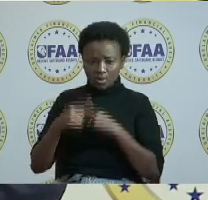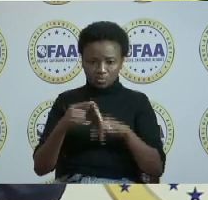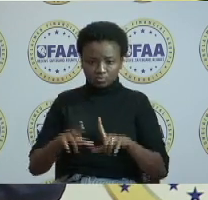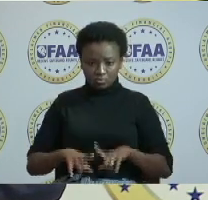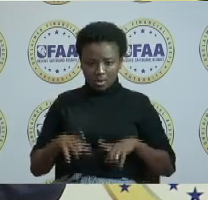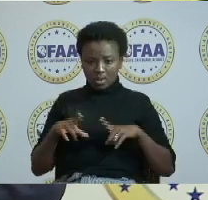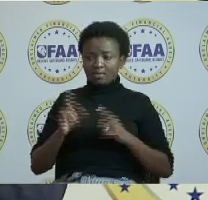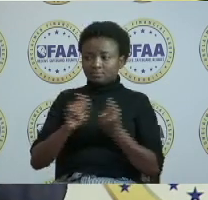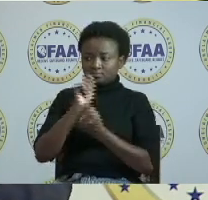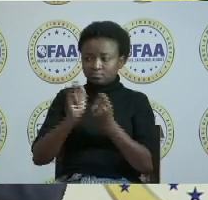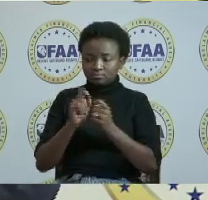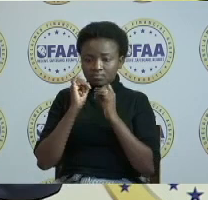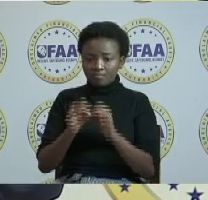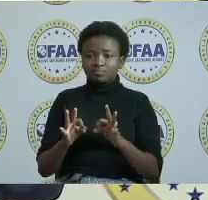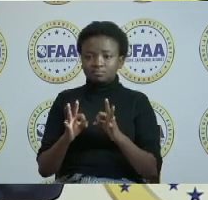especially if it is,